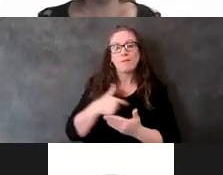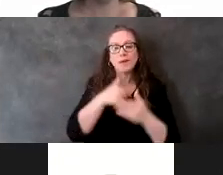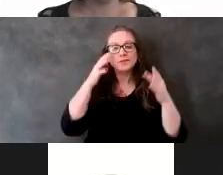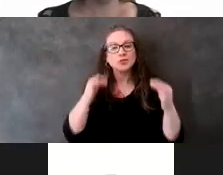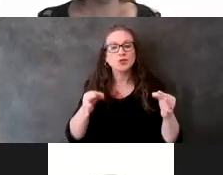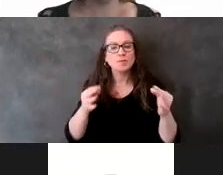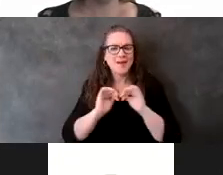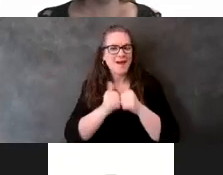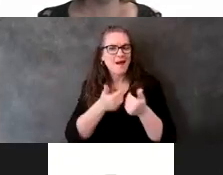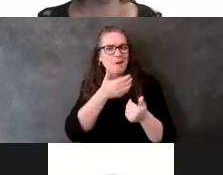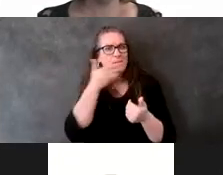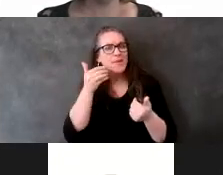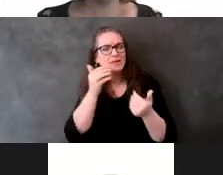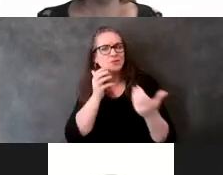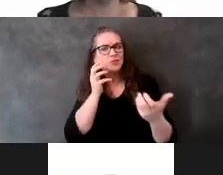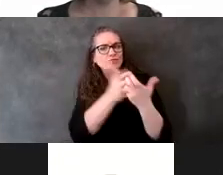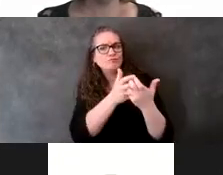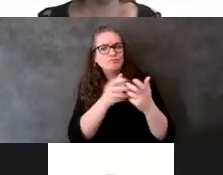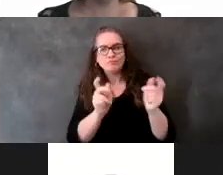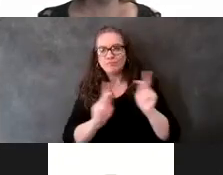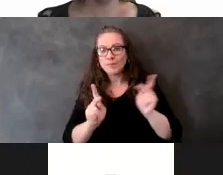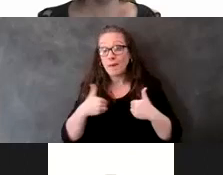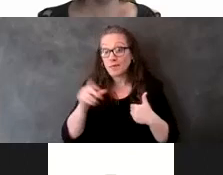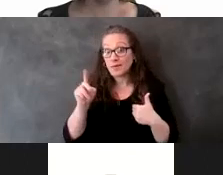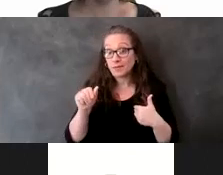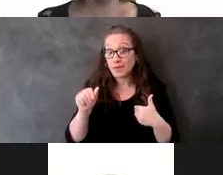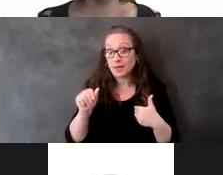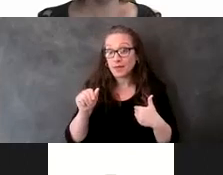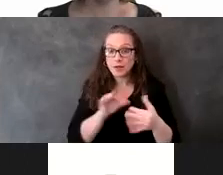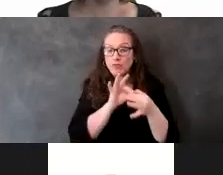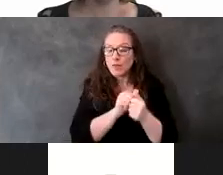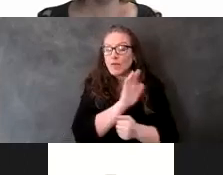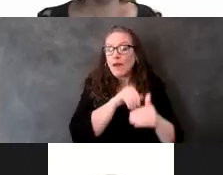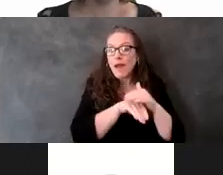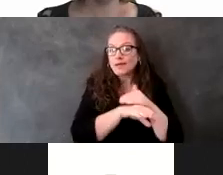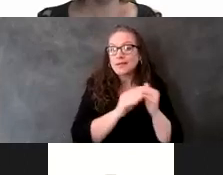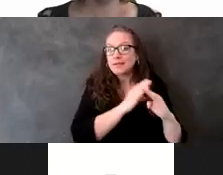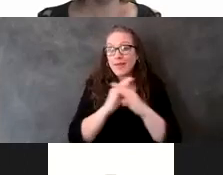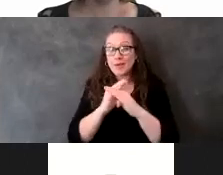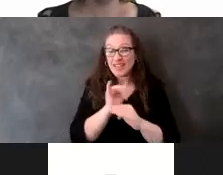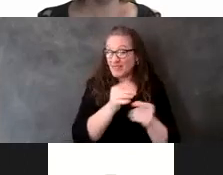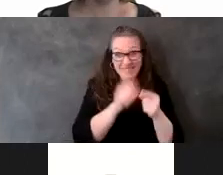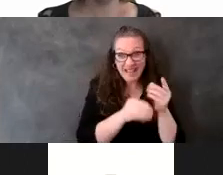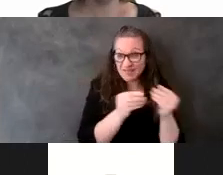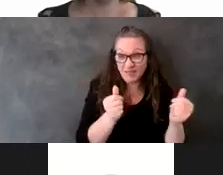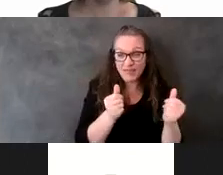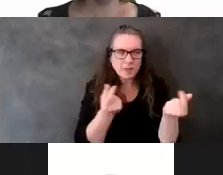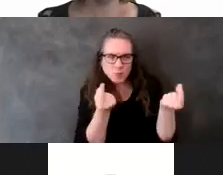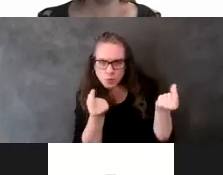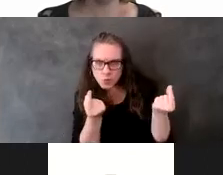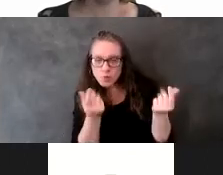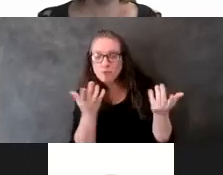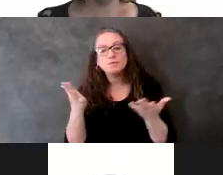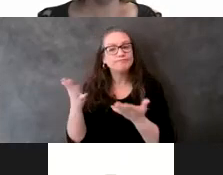people with disabilities with regard to the access barriers that we couldn't mitigate. And most of the access barriers that we